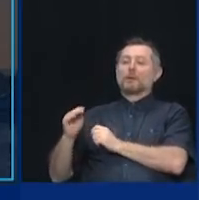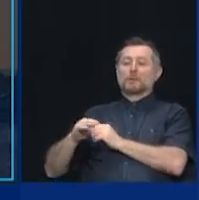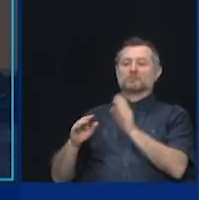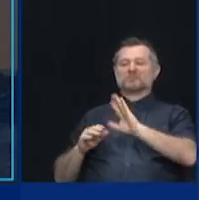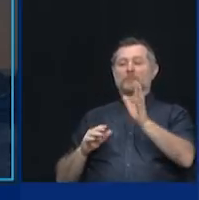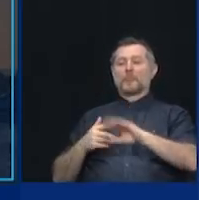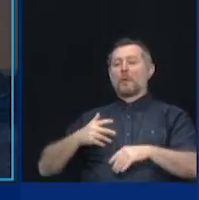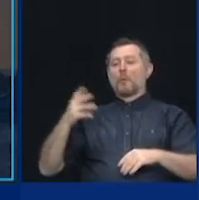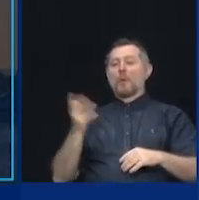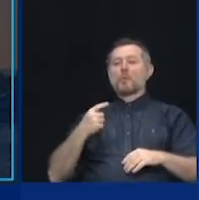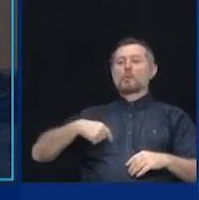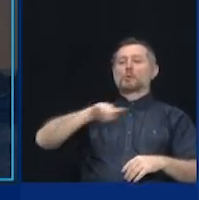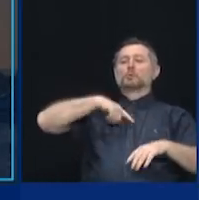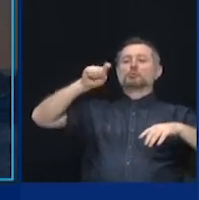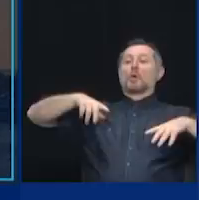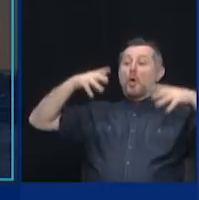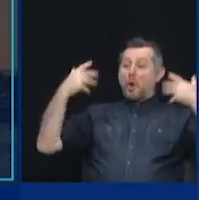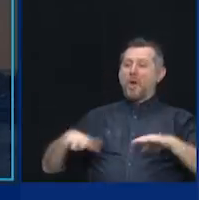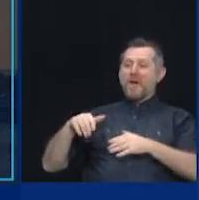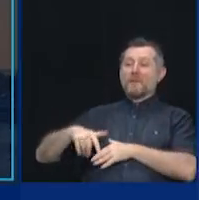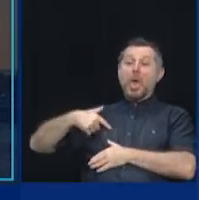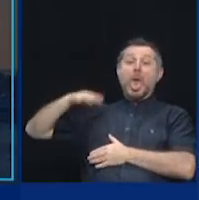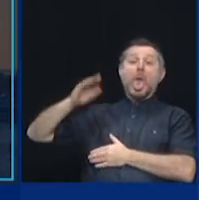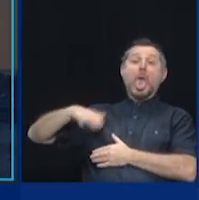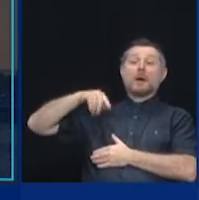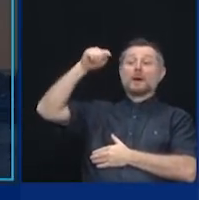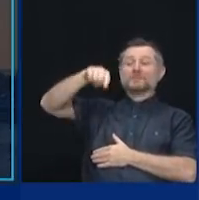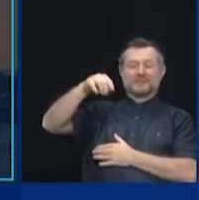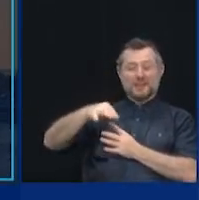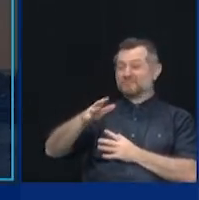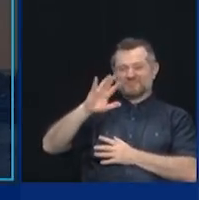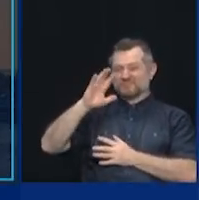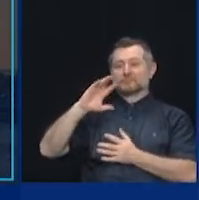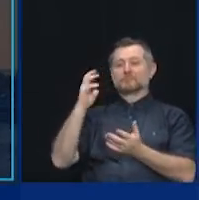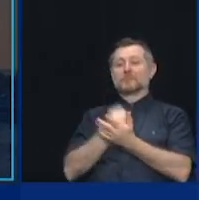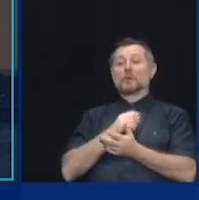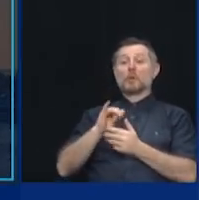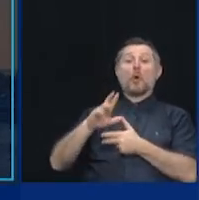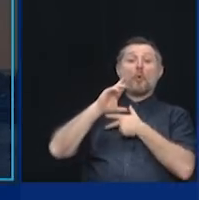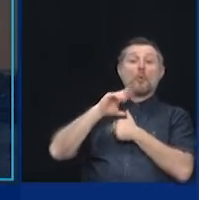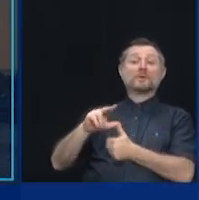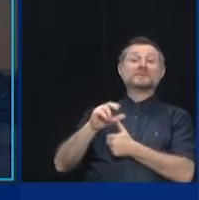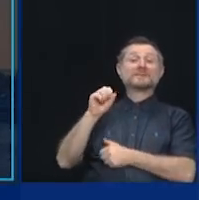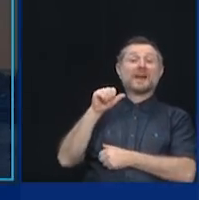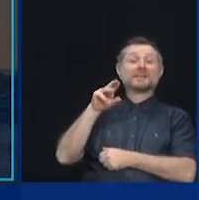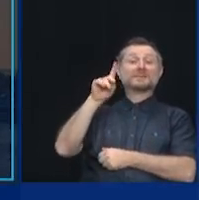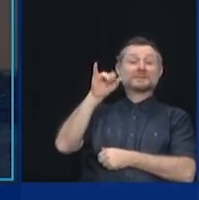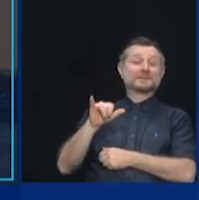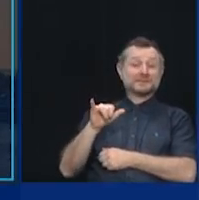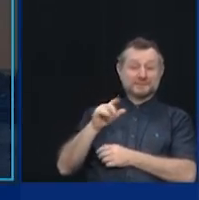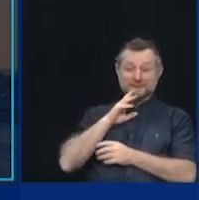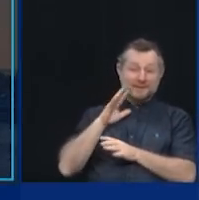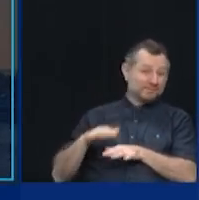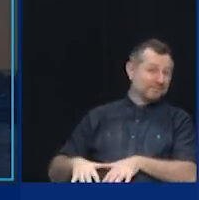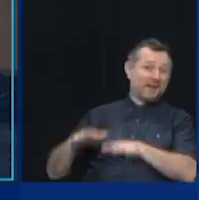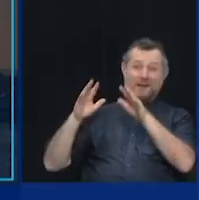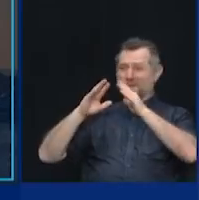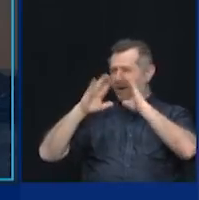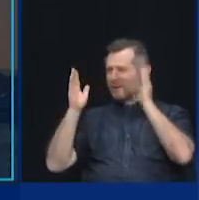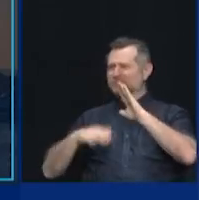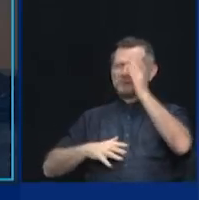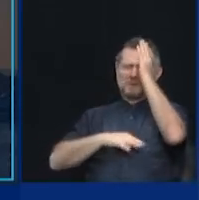right? We have a storm, Hurricane Sandy, your house gets knocked down. You don't rebuild the house the same way it